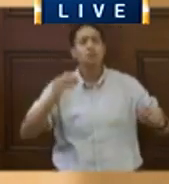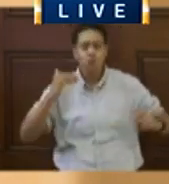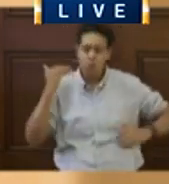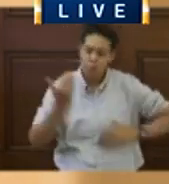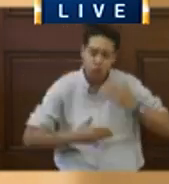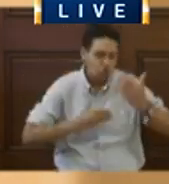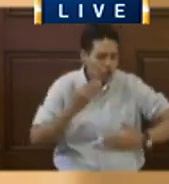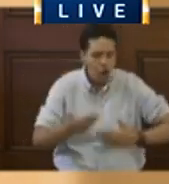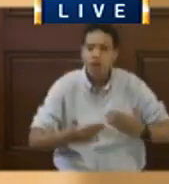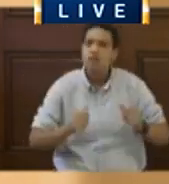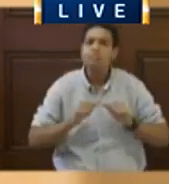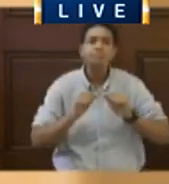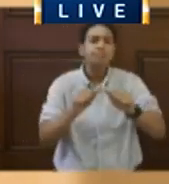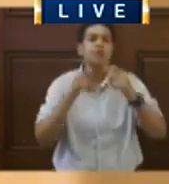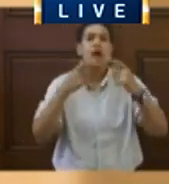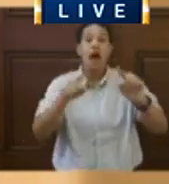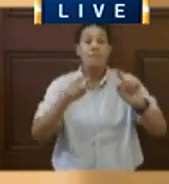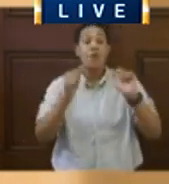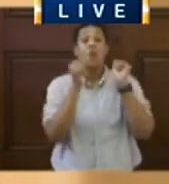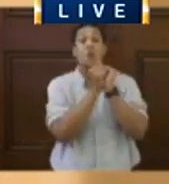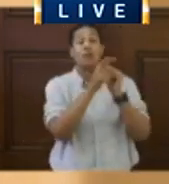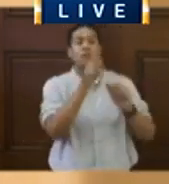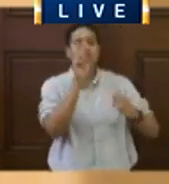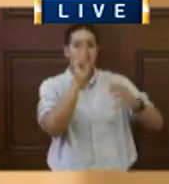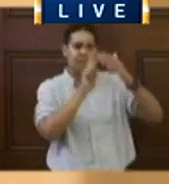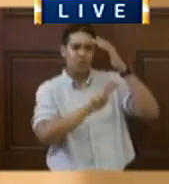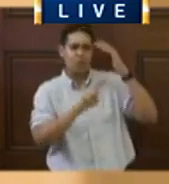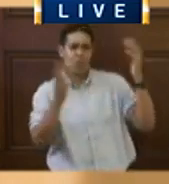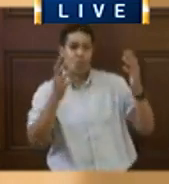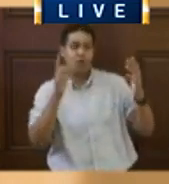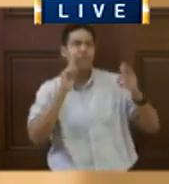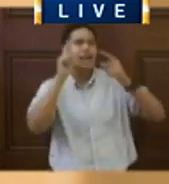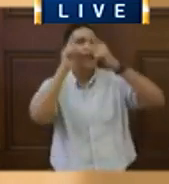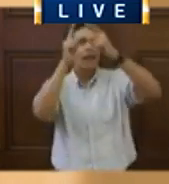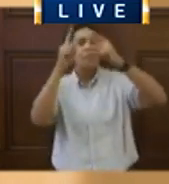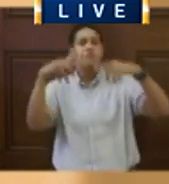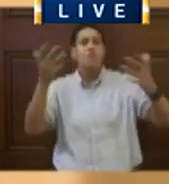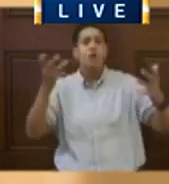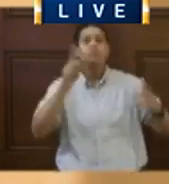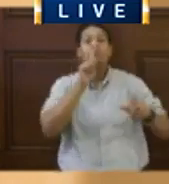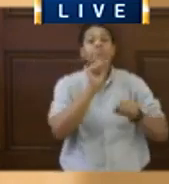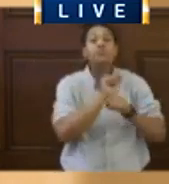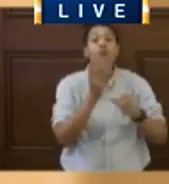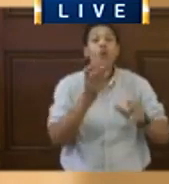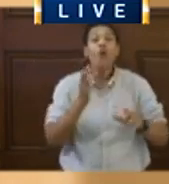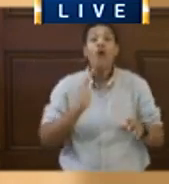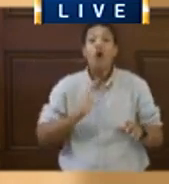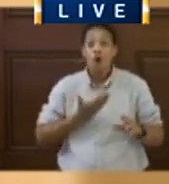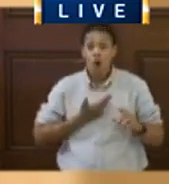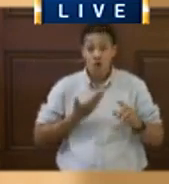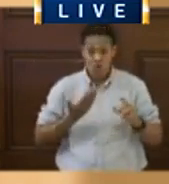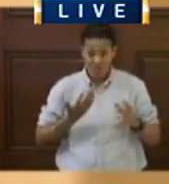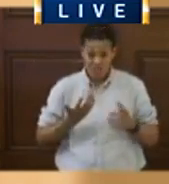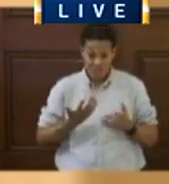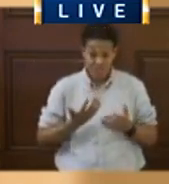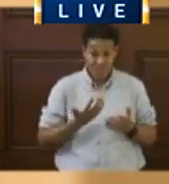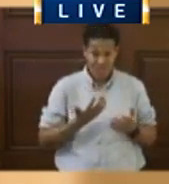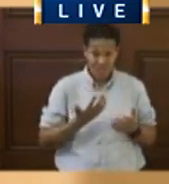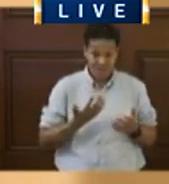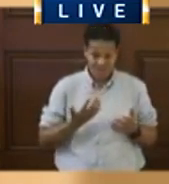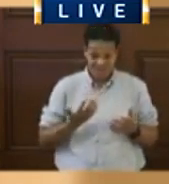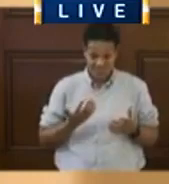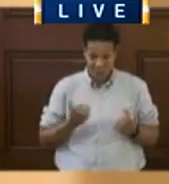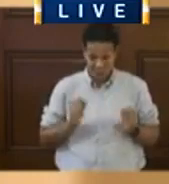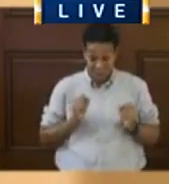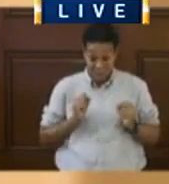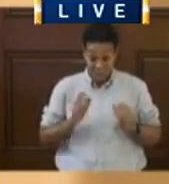extent, and with the view or with the aim and objective of ensuring that our recovery is as quick as it